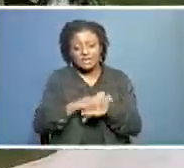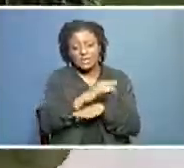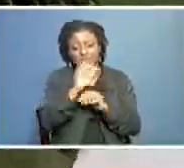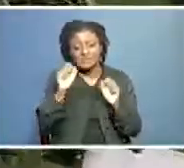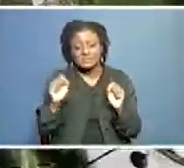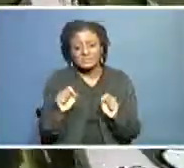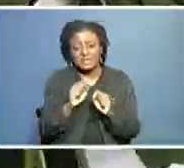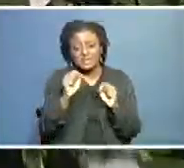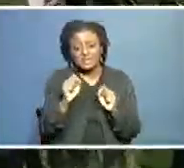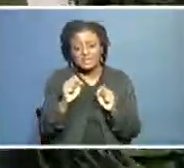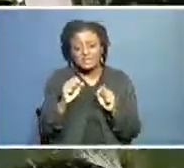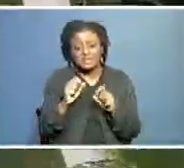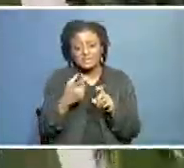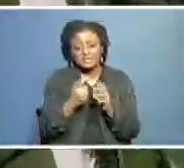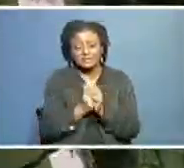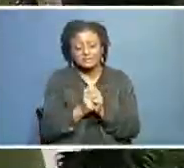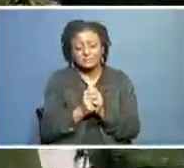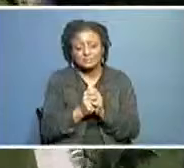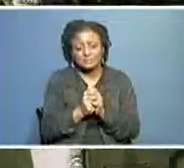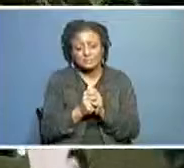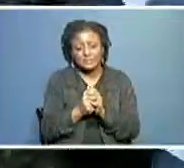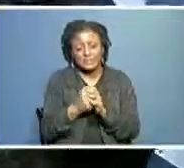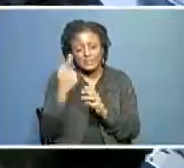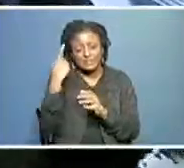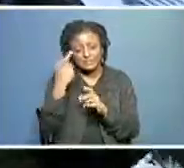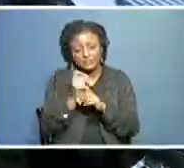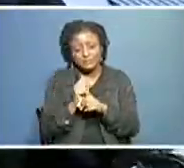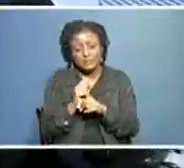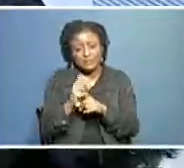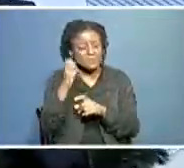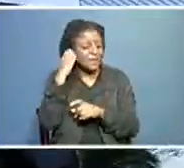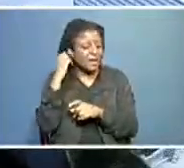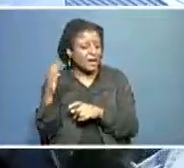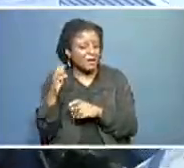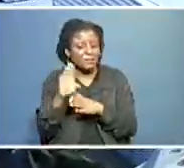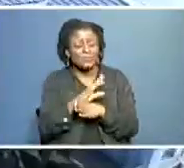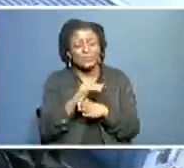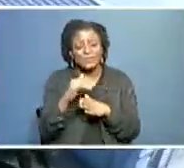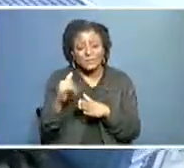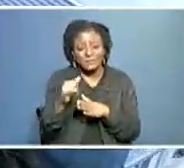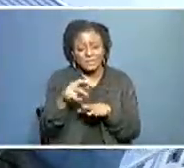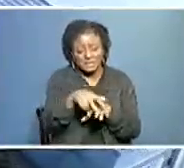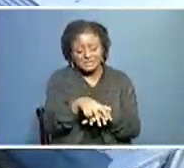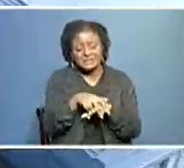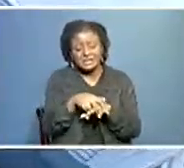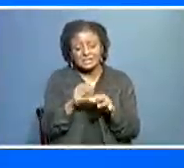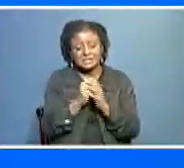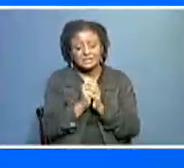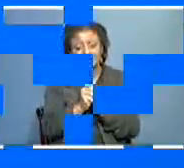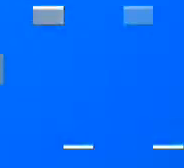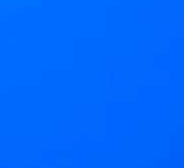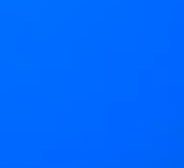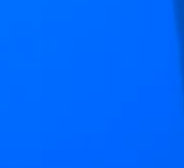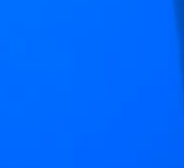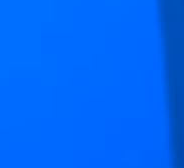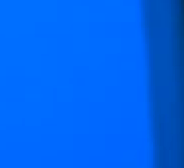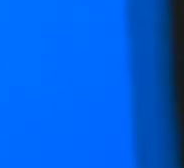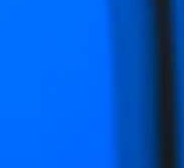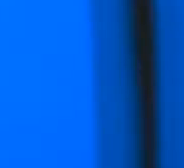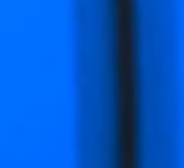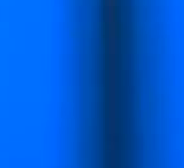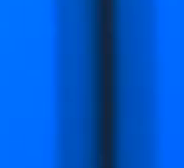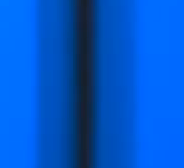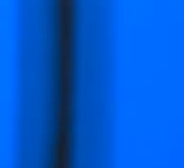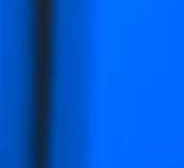Sandals in Emerald Bay. For my cameraman, Anton Breenan, I'm Almajal Knowles, ZNS Total Sports.